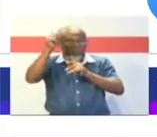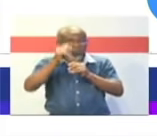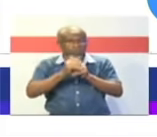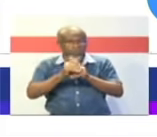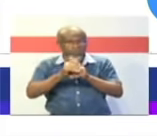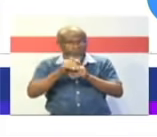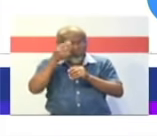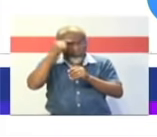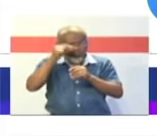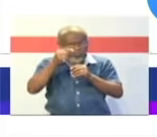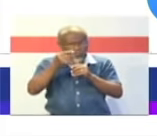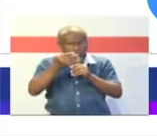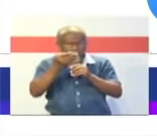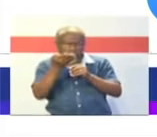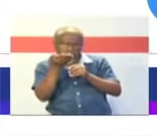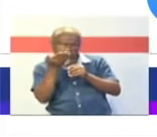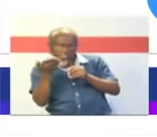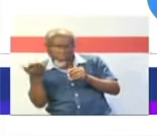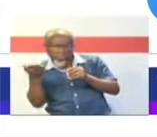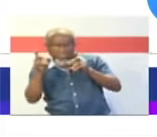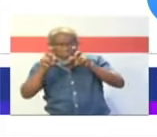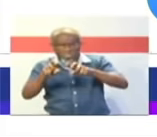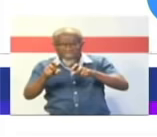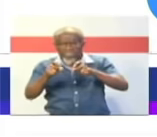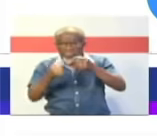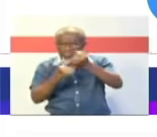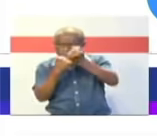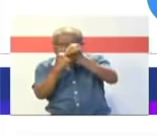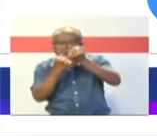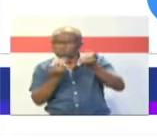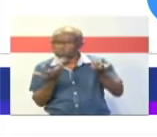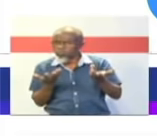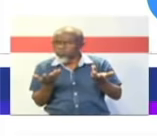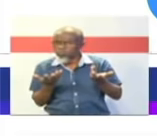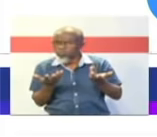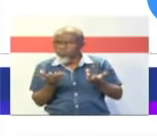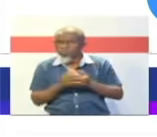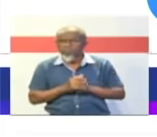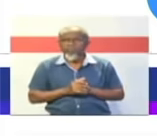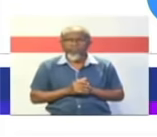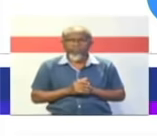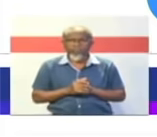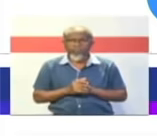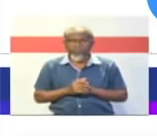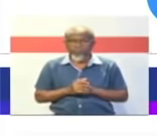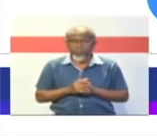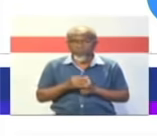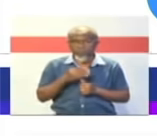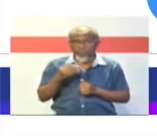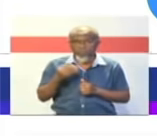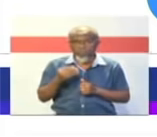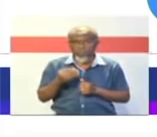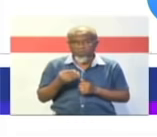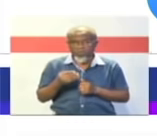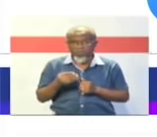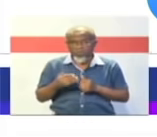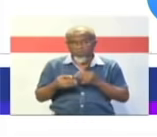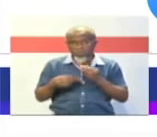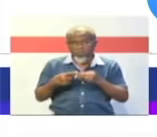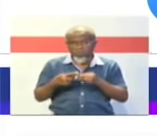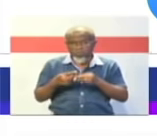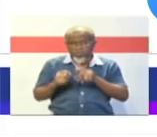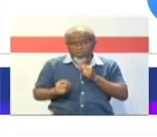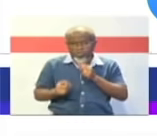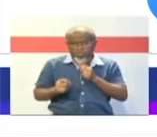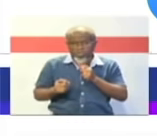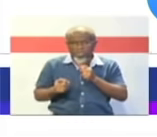like resources, then what assistance is going to be given to Tobago? And I was just wondering an update on the Trinidad